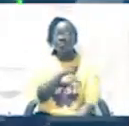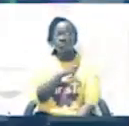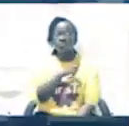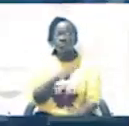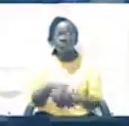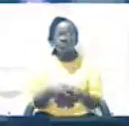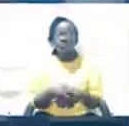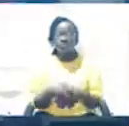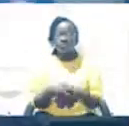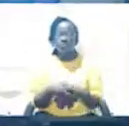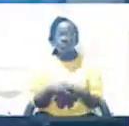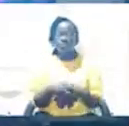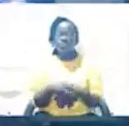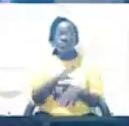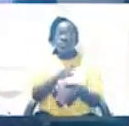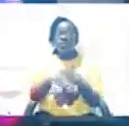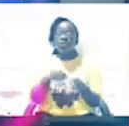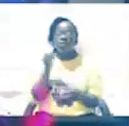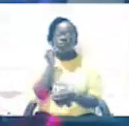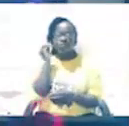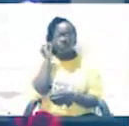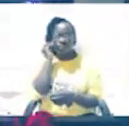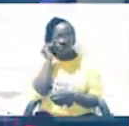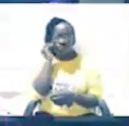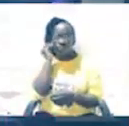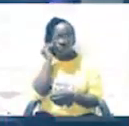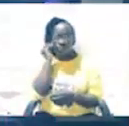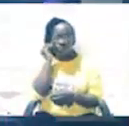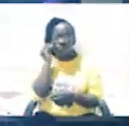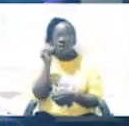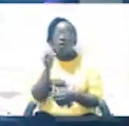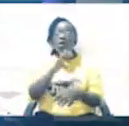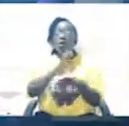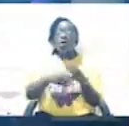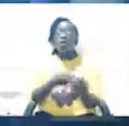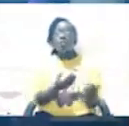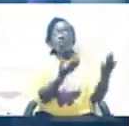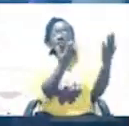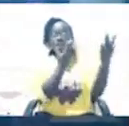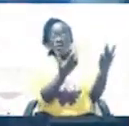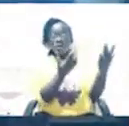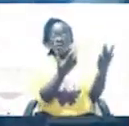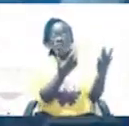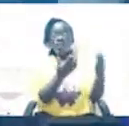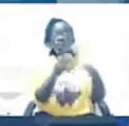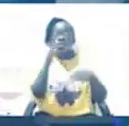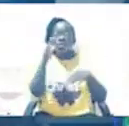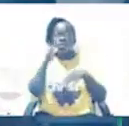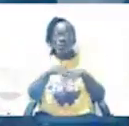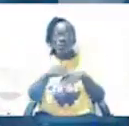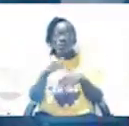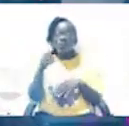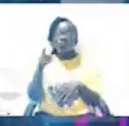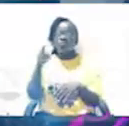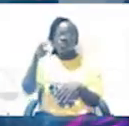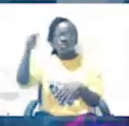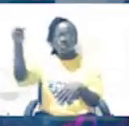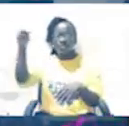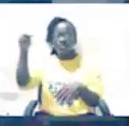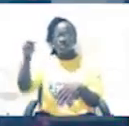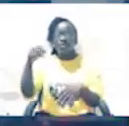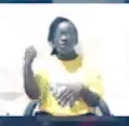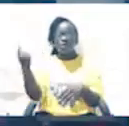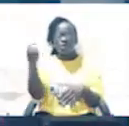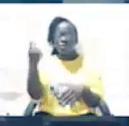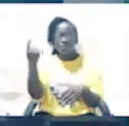Lazarus. All their hope was on him as their only brother. Now, one and it's so you know, and you know, if he